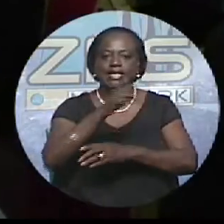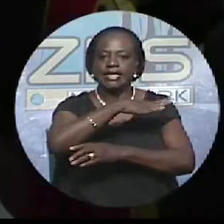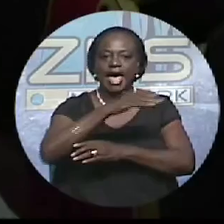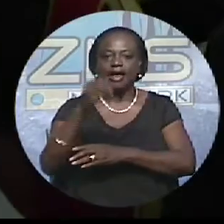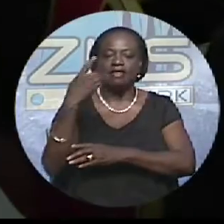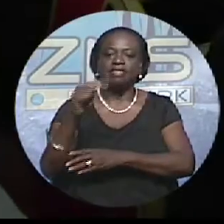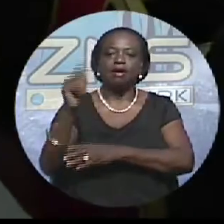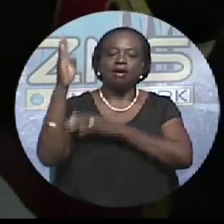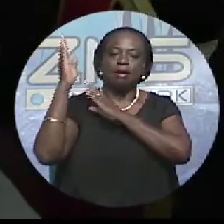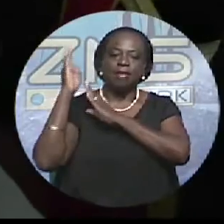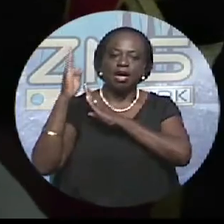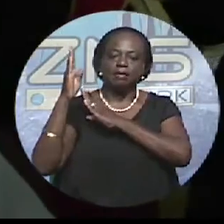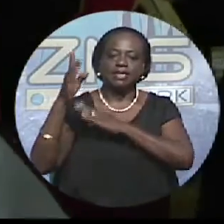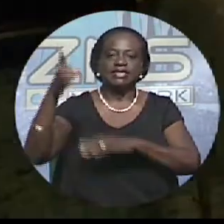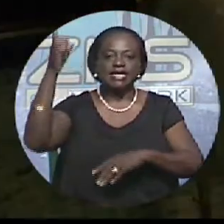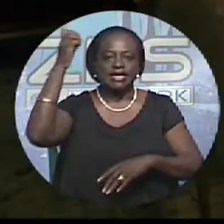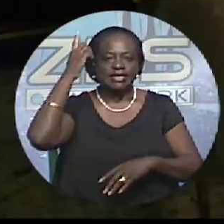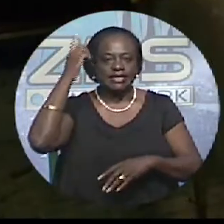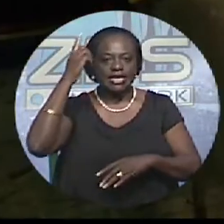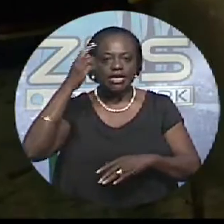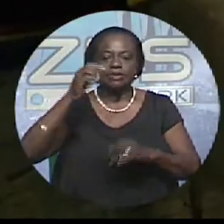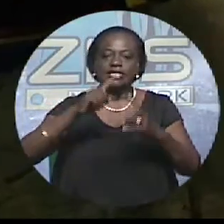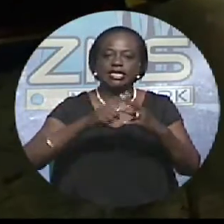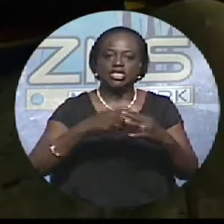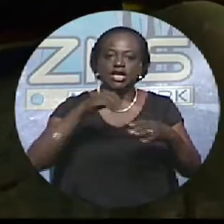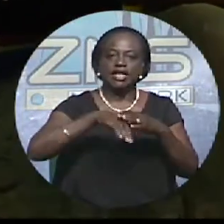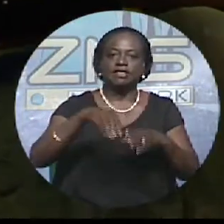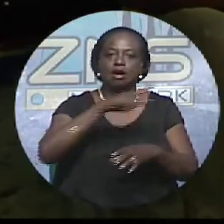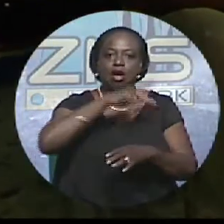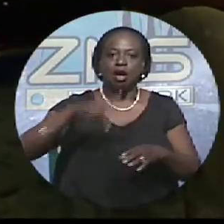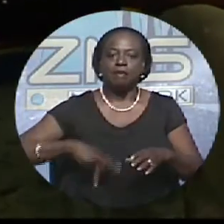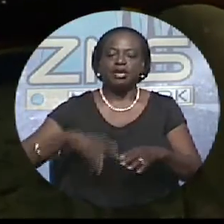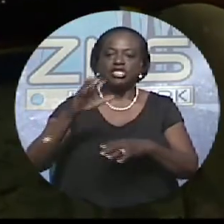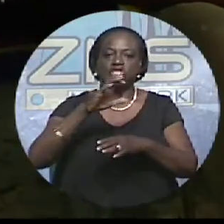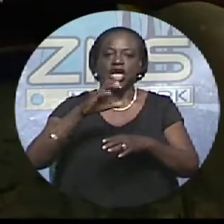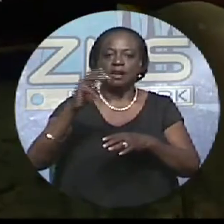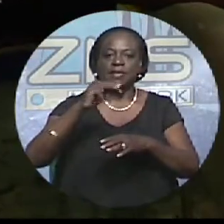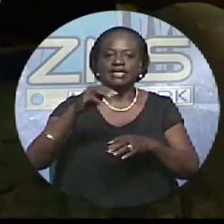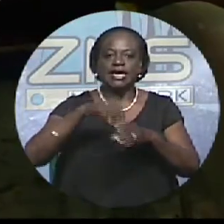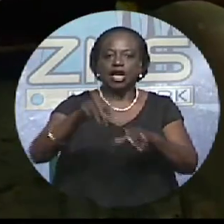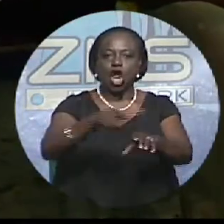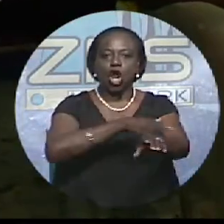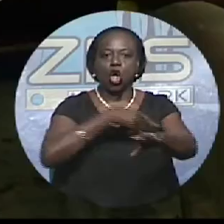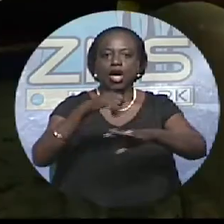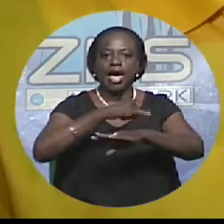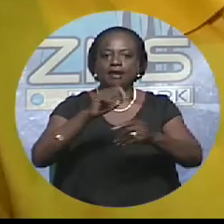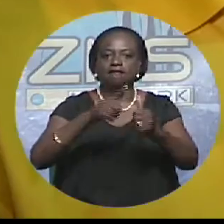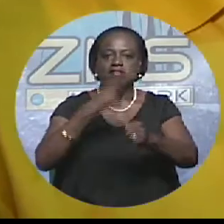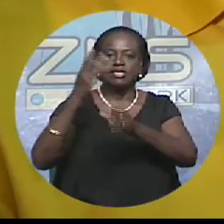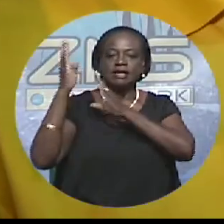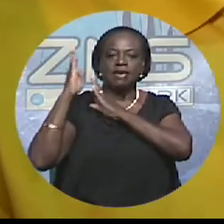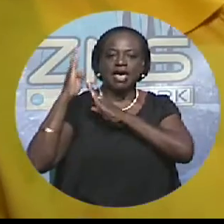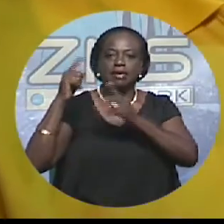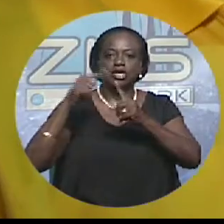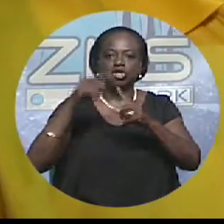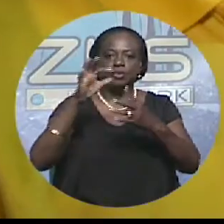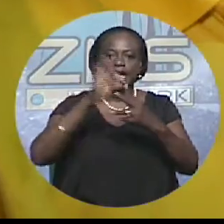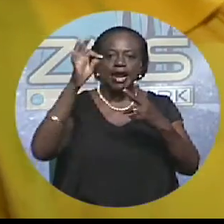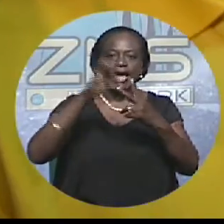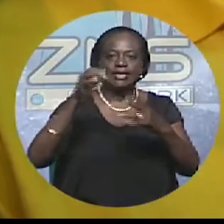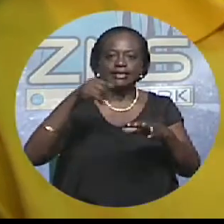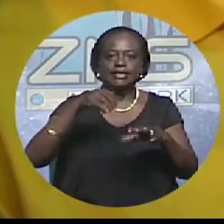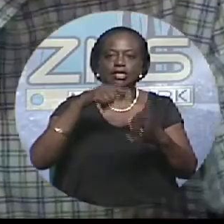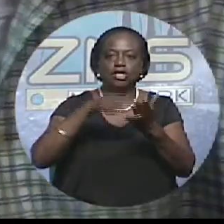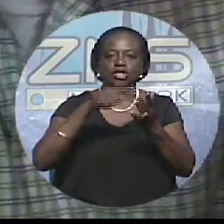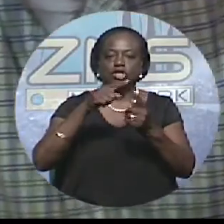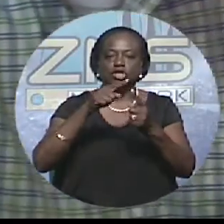Bahamas. Dean, who was initiated into Prince Hall Masonry in 1975 in Long Island, is the first Bahamian to be elected to this high post.